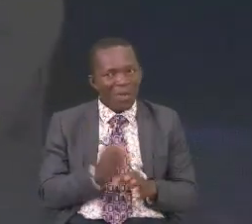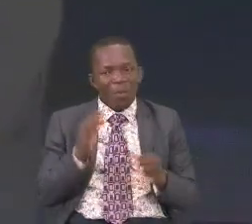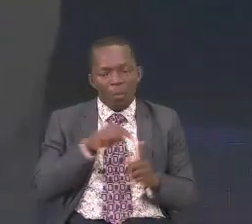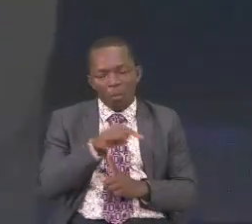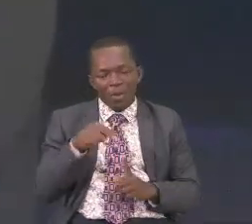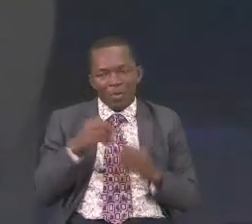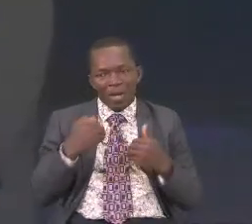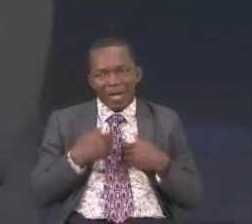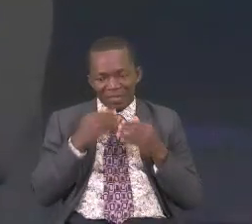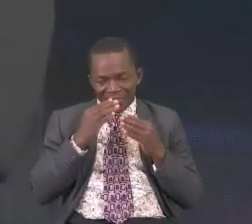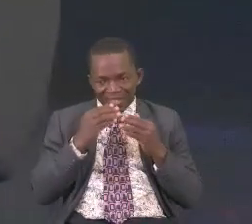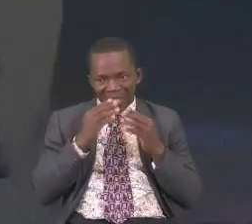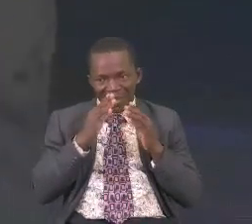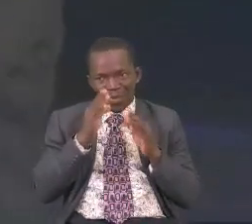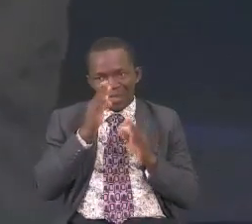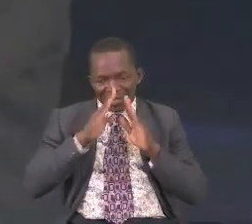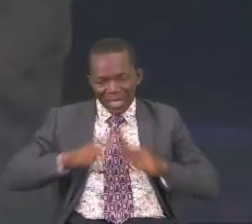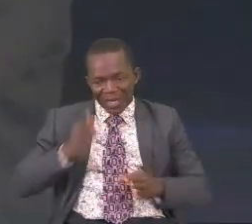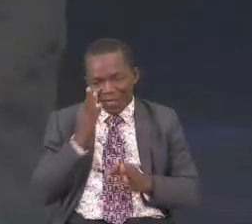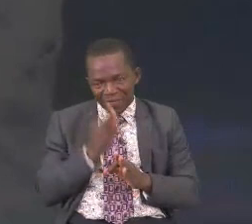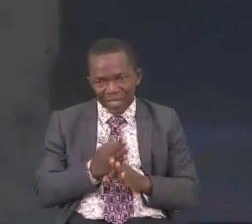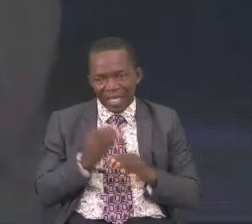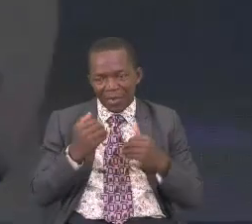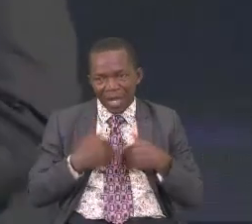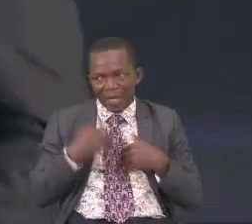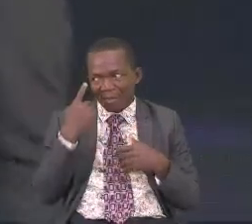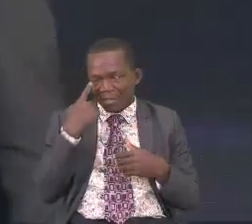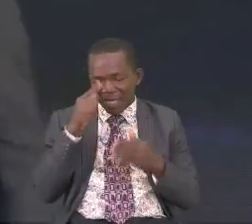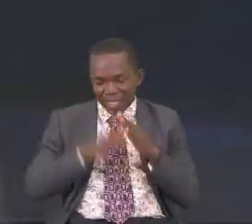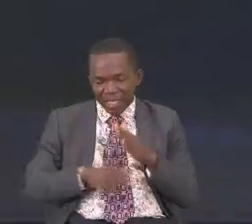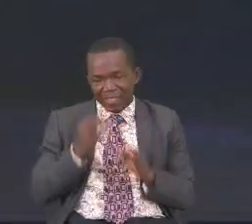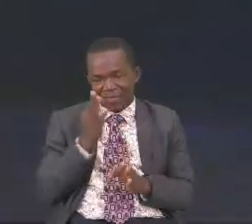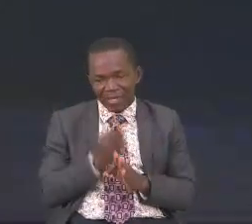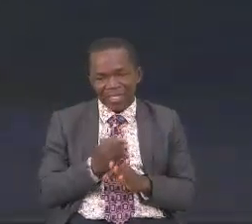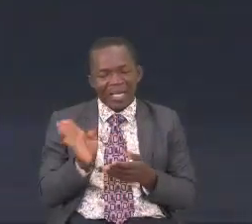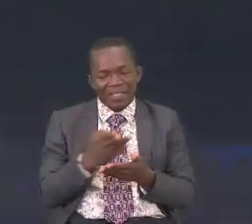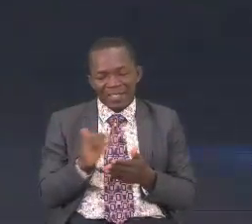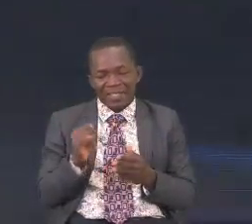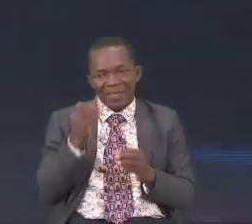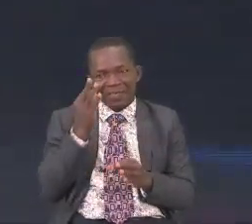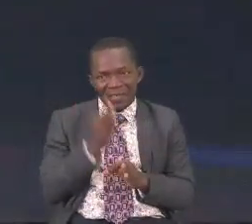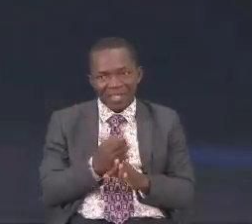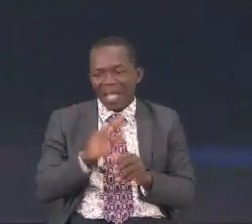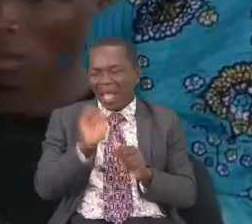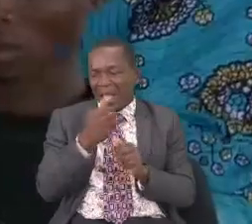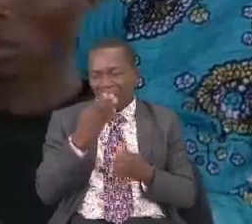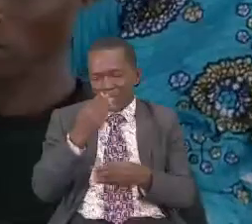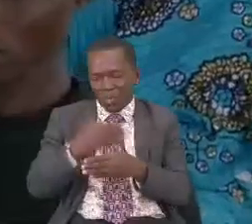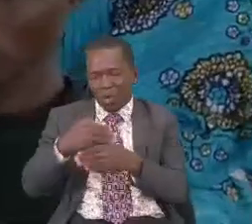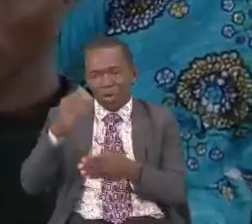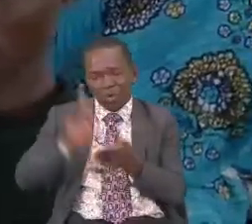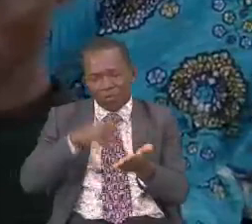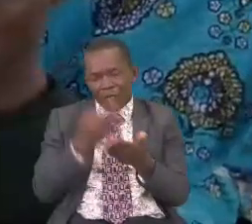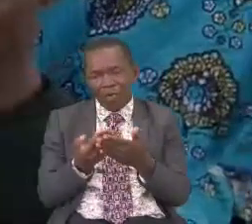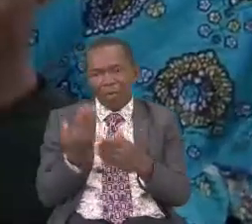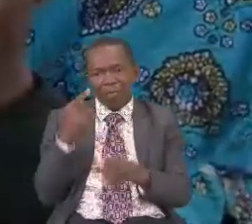and when you have cyclists faith and when you have singing Faith every wall will fall before you